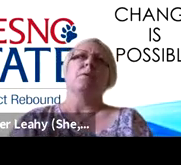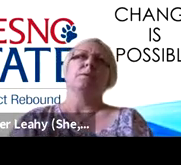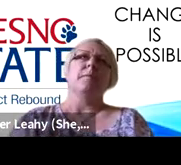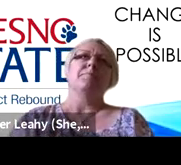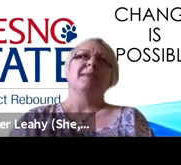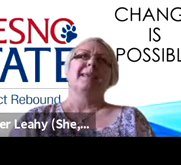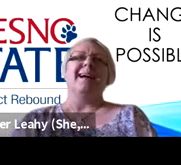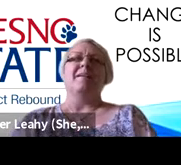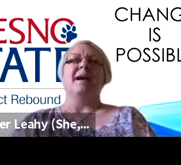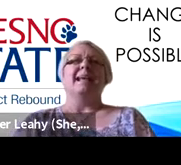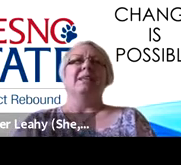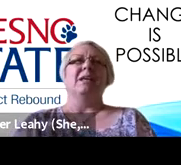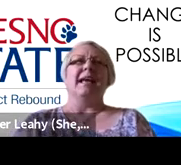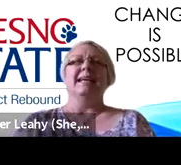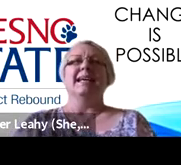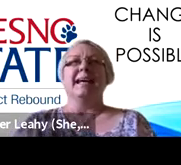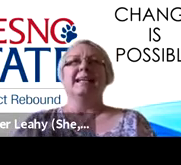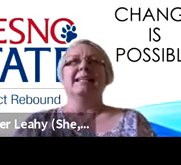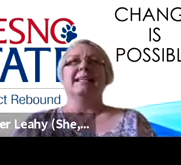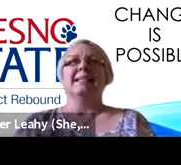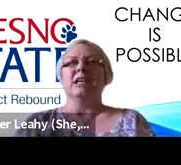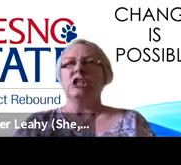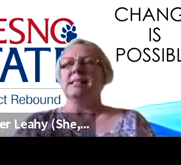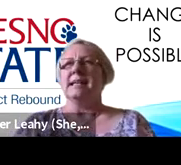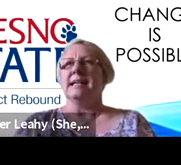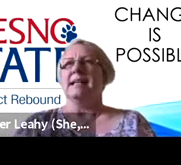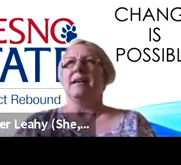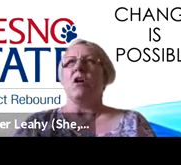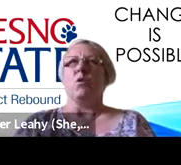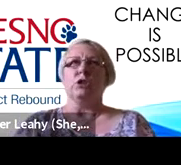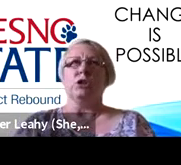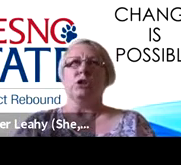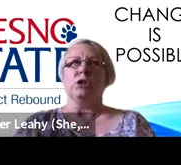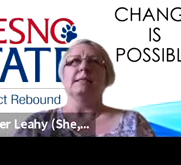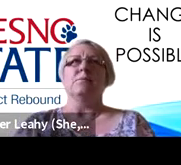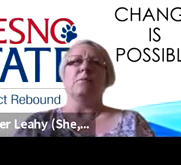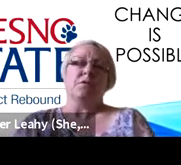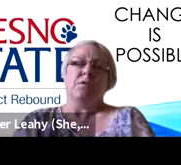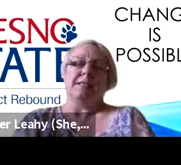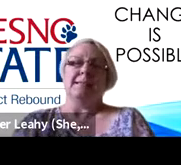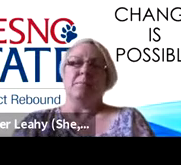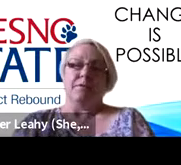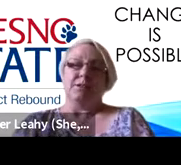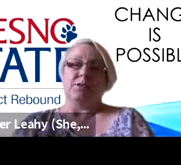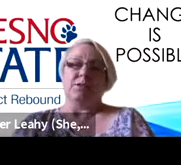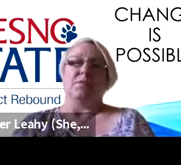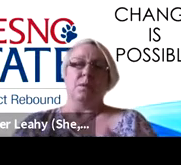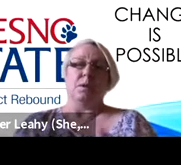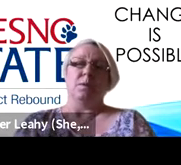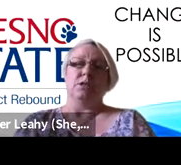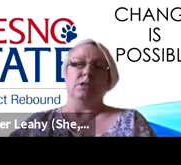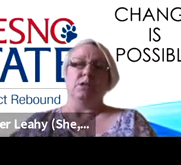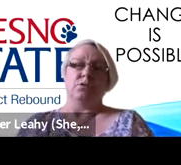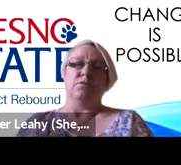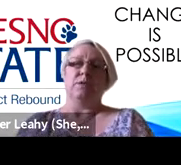the symposium. I think that it's interesting that our older students, and we've even seen some professors after